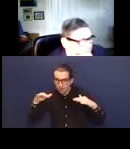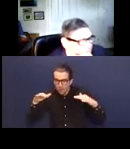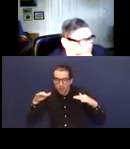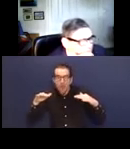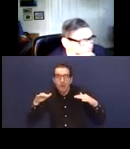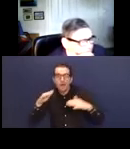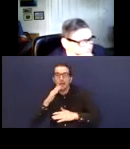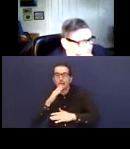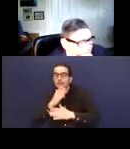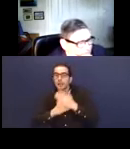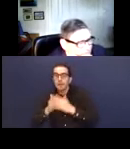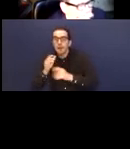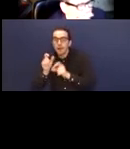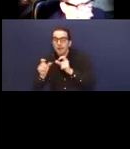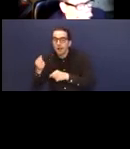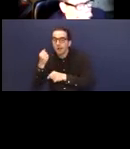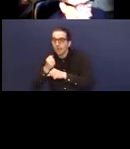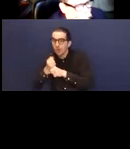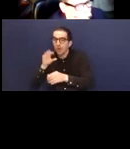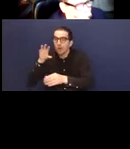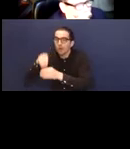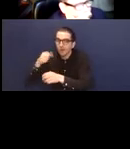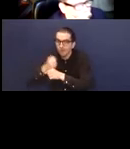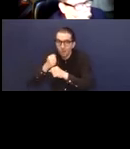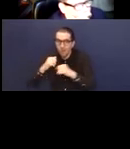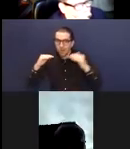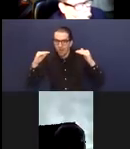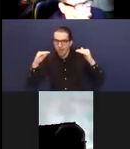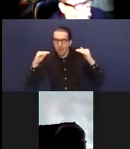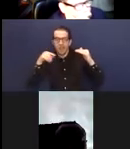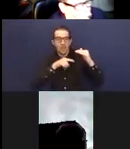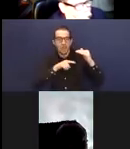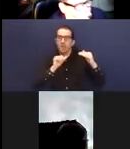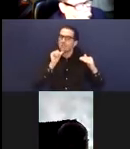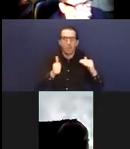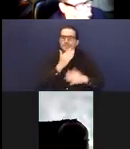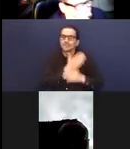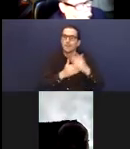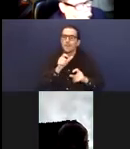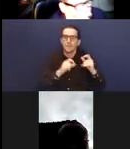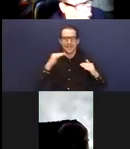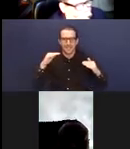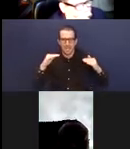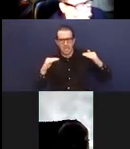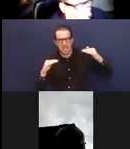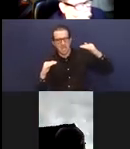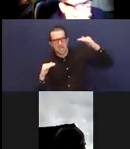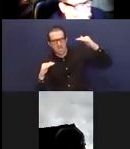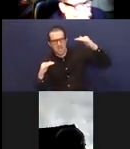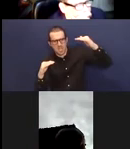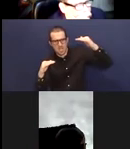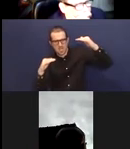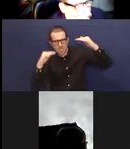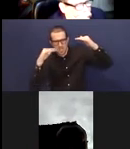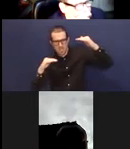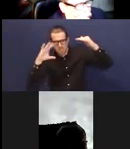only 50% of UK disabled adults being in employment, compared to 80% of non-disabled UK adults. This is known